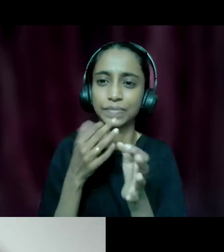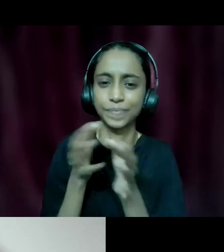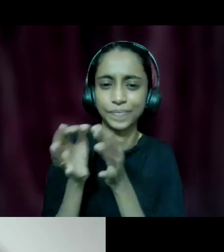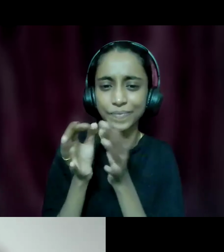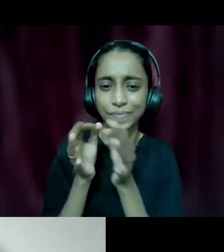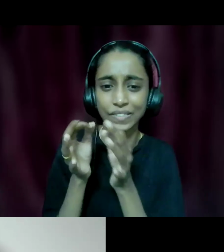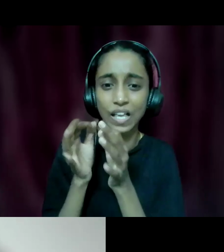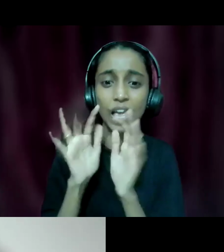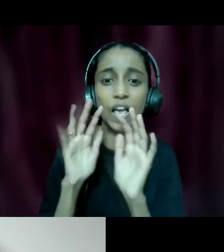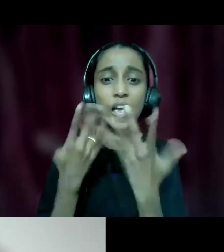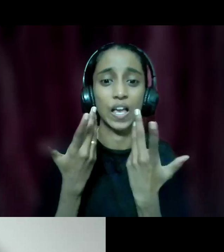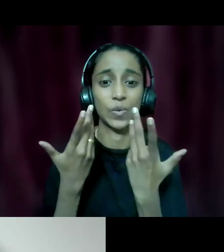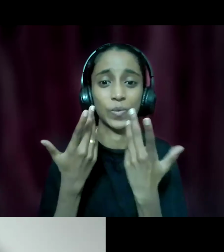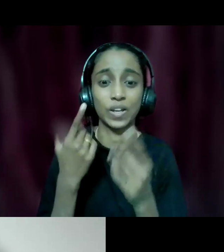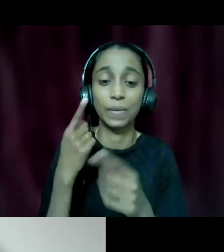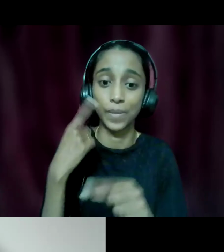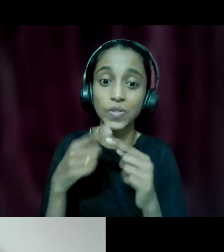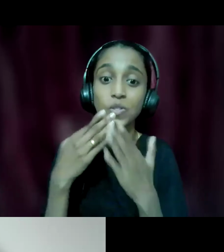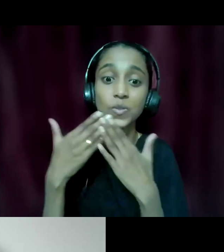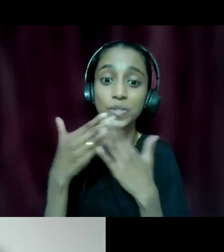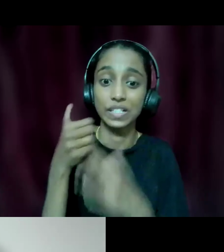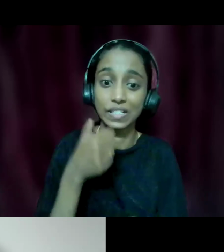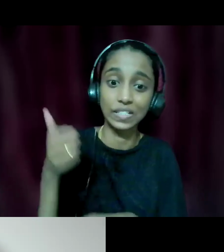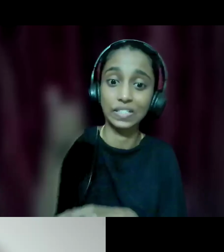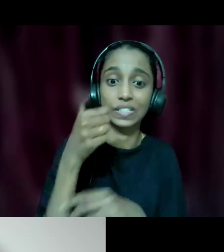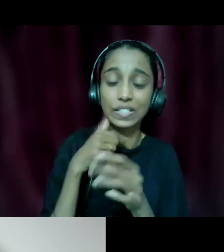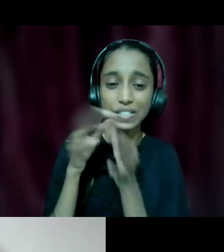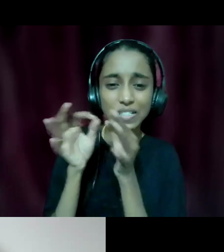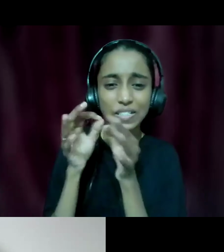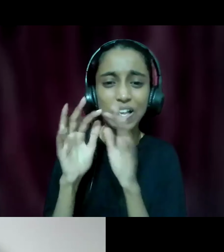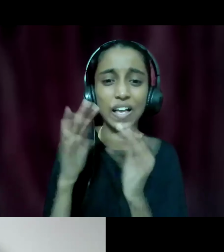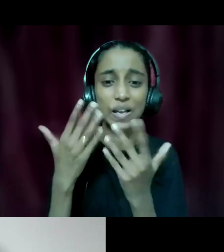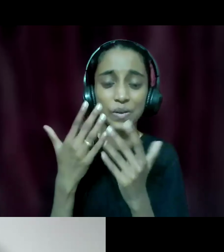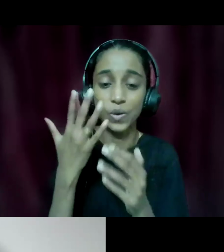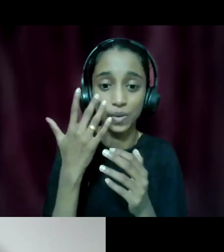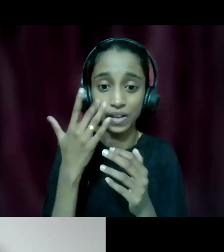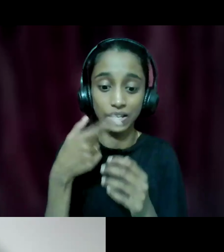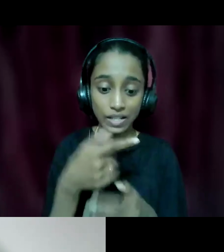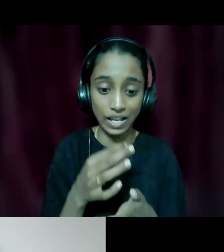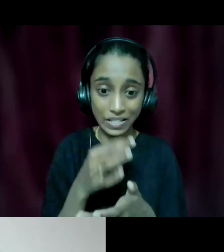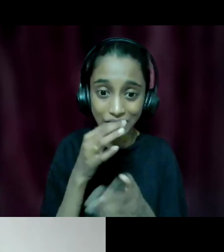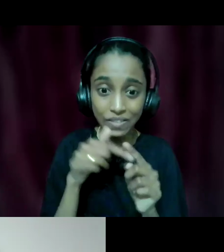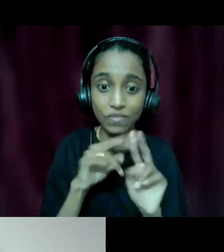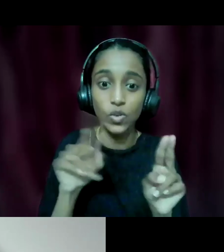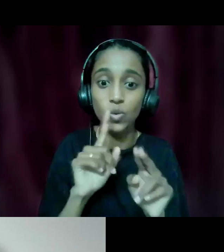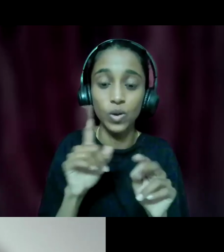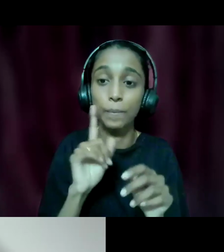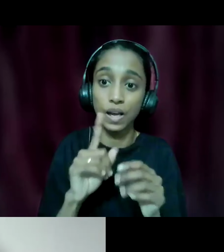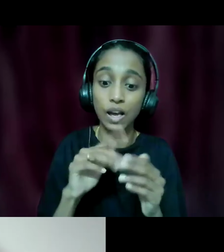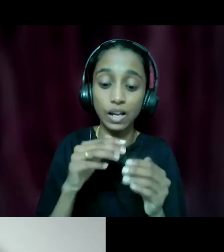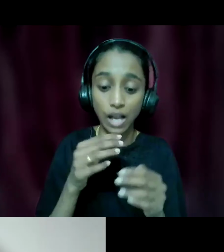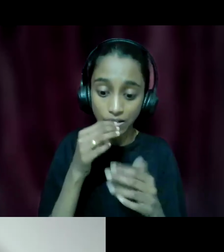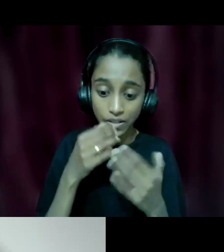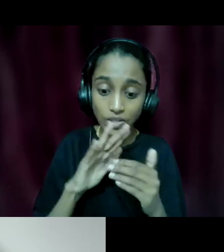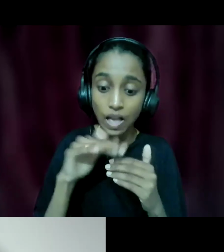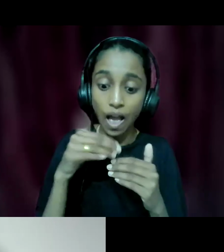can we convince the teachers and the school heads that, it's not just the complete dish or the tasting of the dish, but even its after effects that